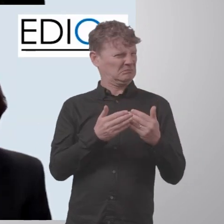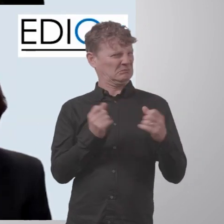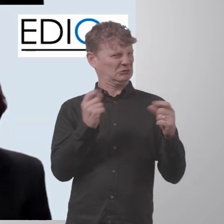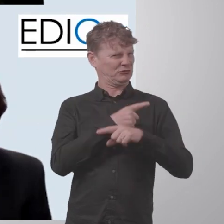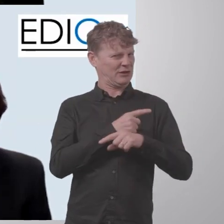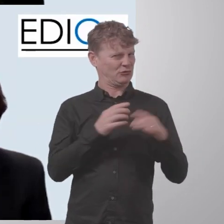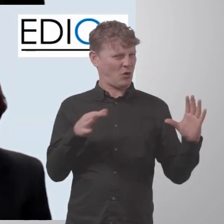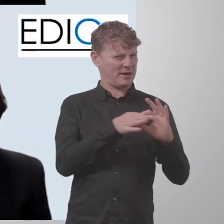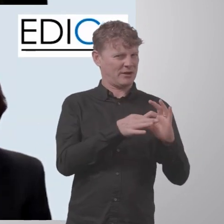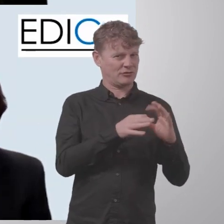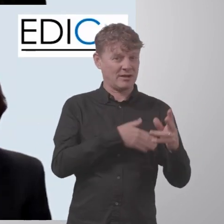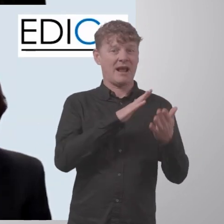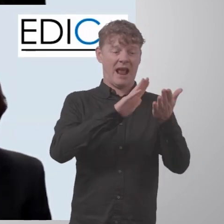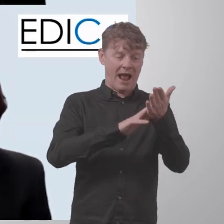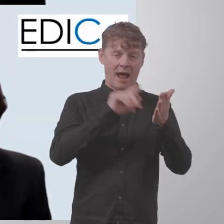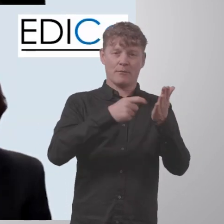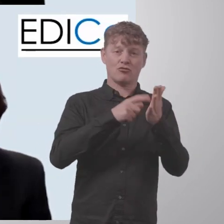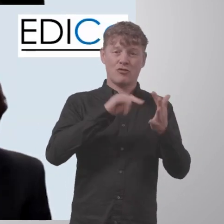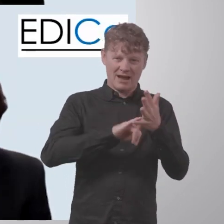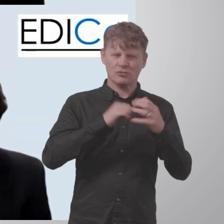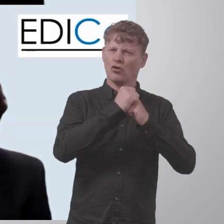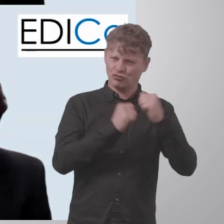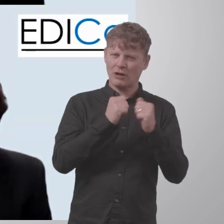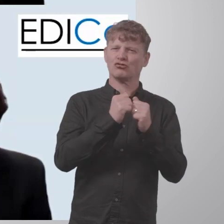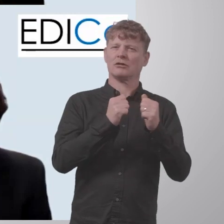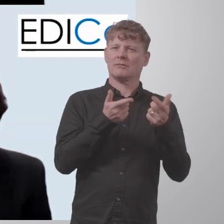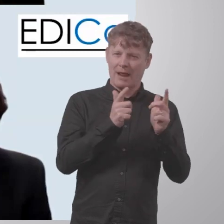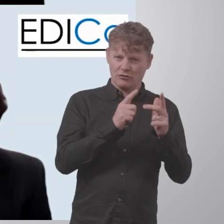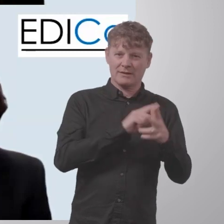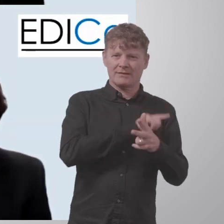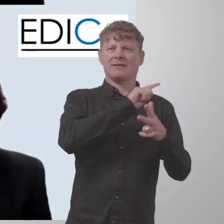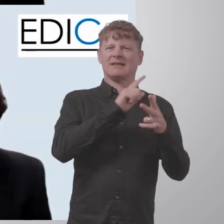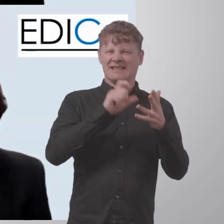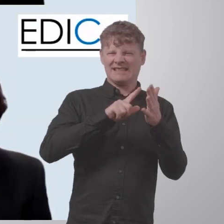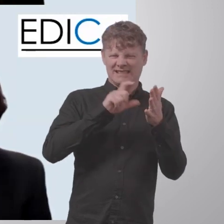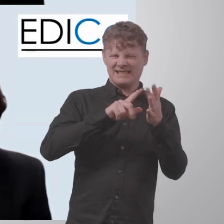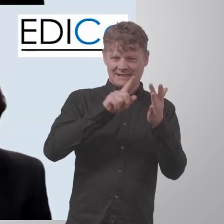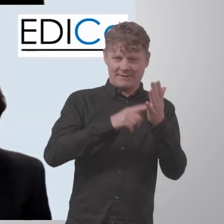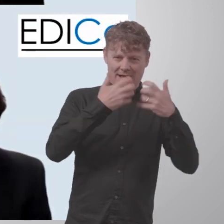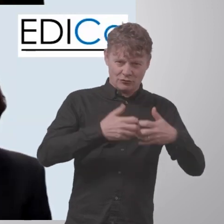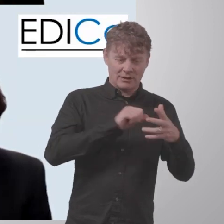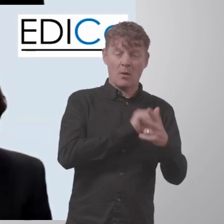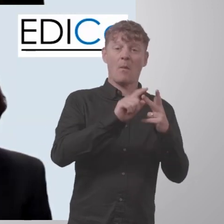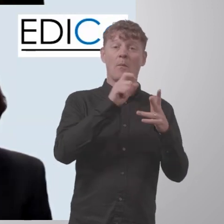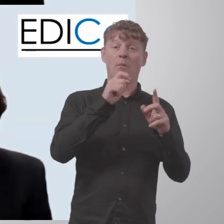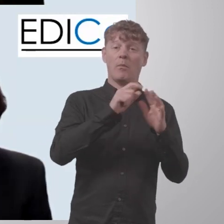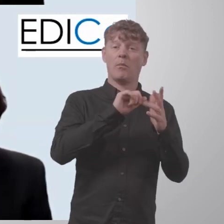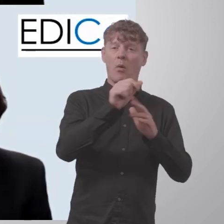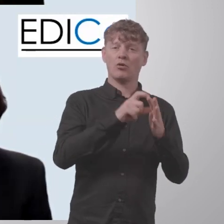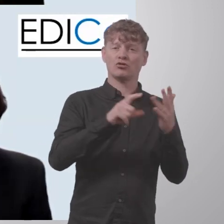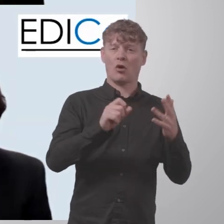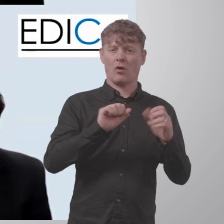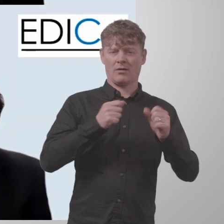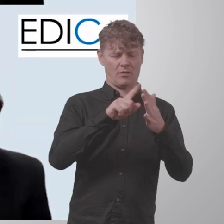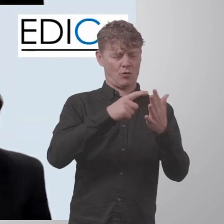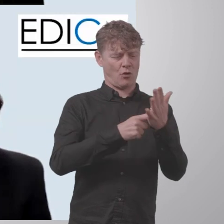MRes in construction management, and then a PhD in civil engineering, a postdoc in ergonomics, and then ended up in a business school. I think things might have